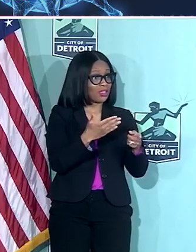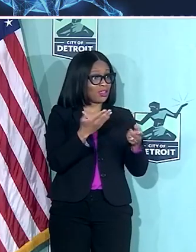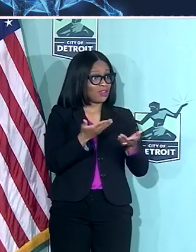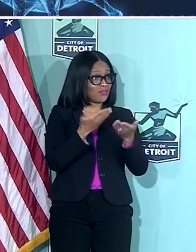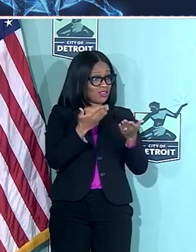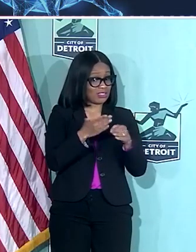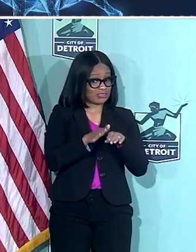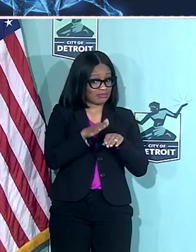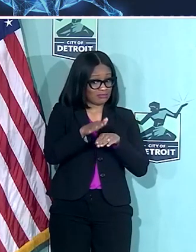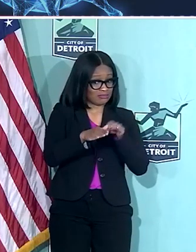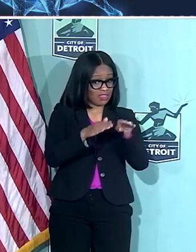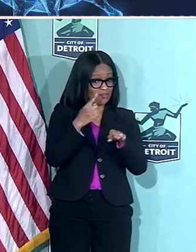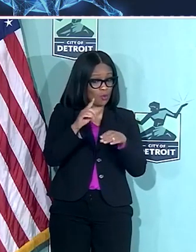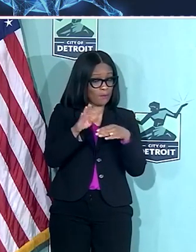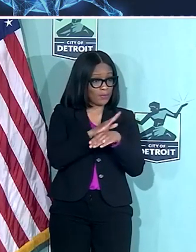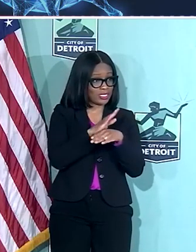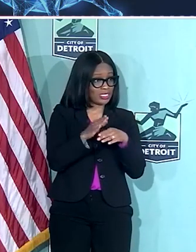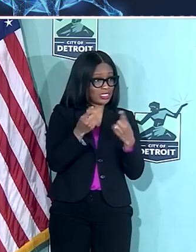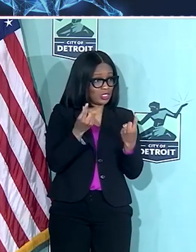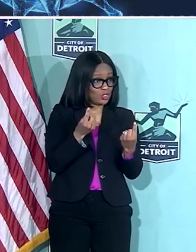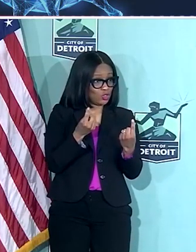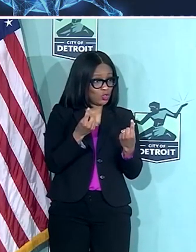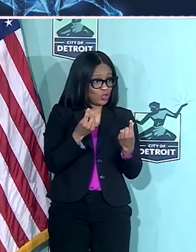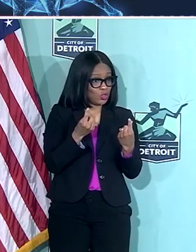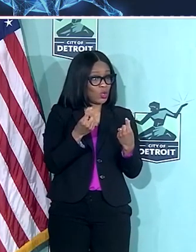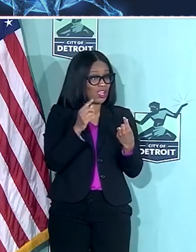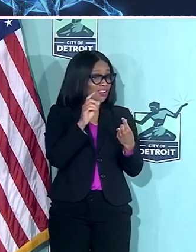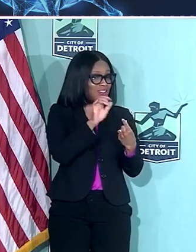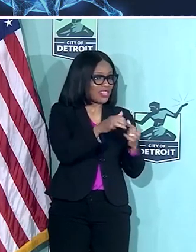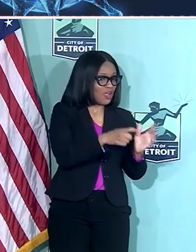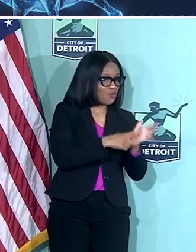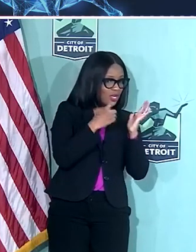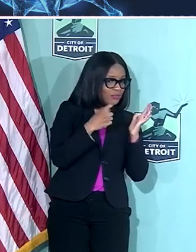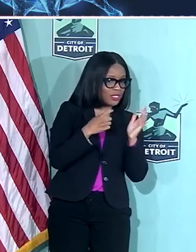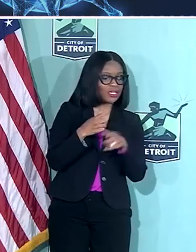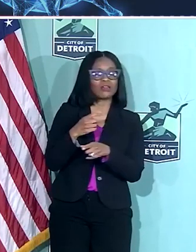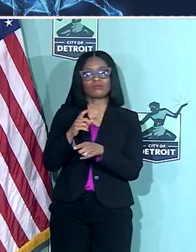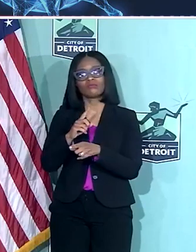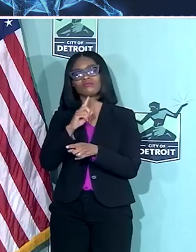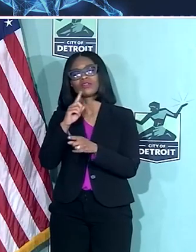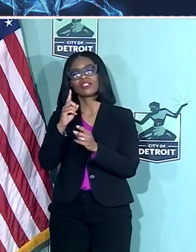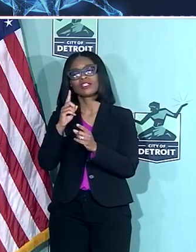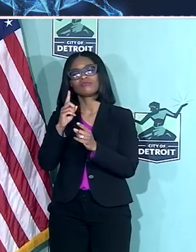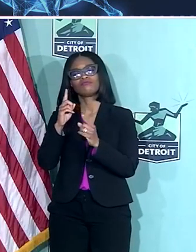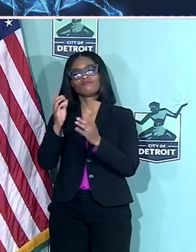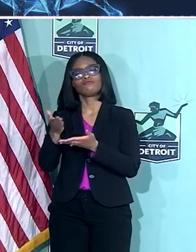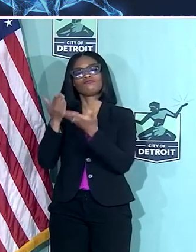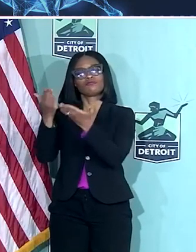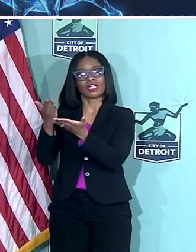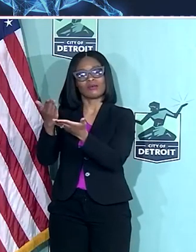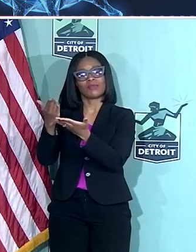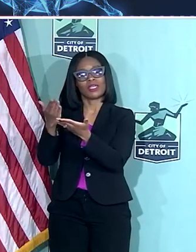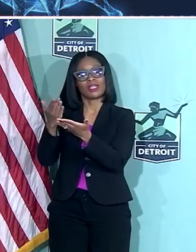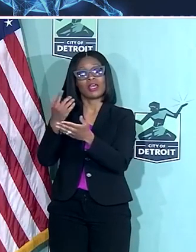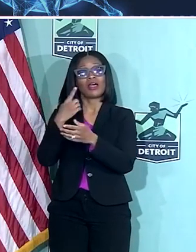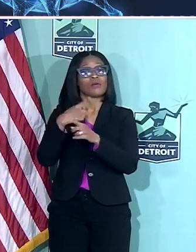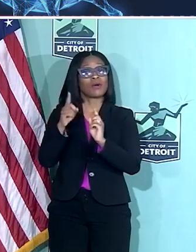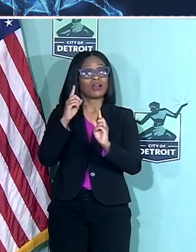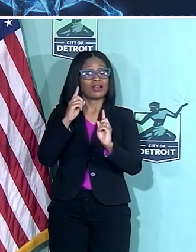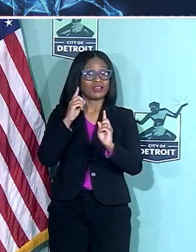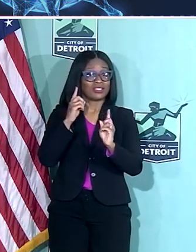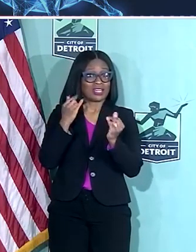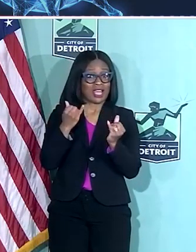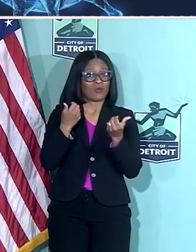steps to businesses to take, or is it a requirement? It's recommended, and at this point, we're trying to do this on